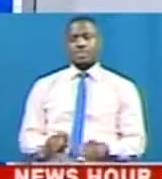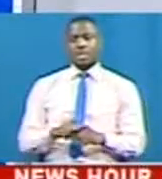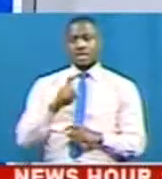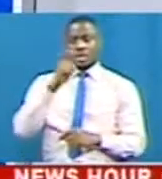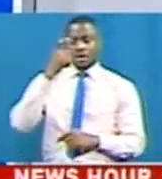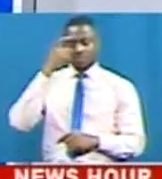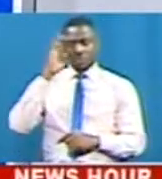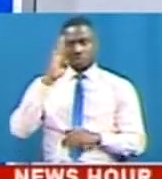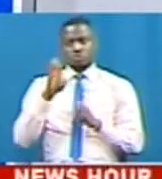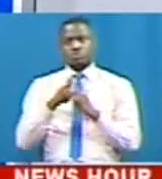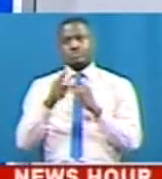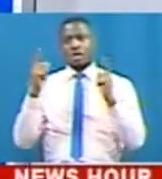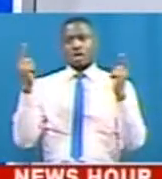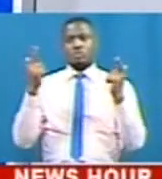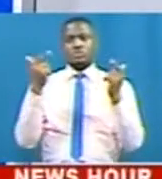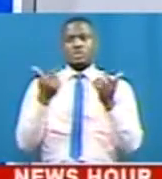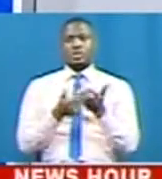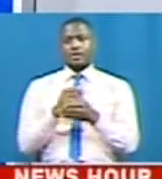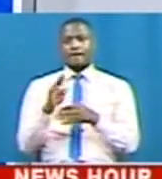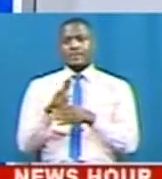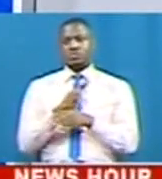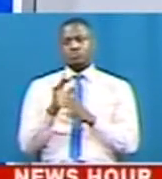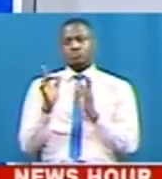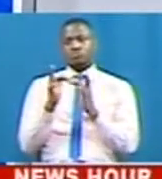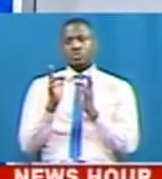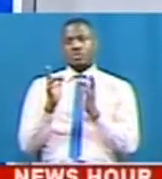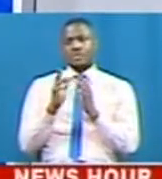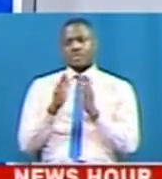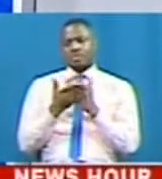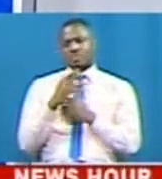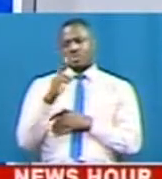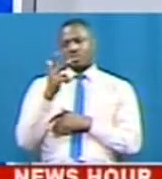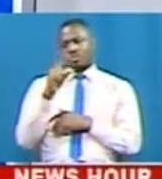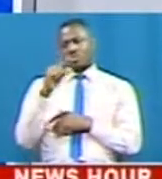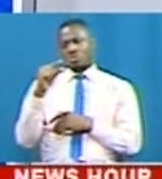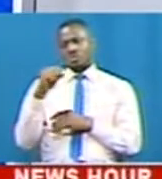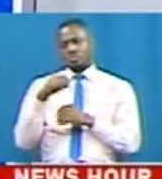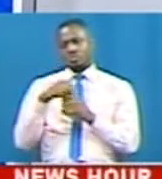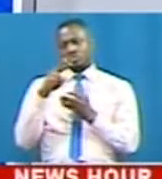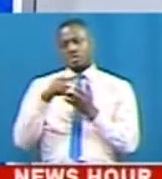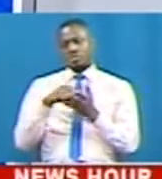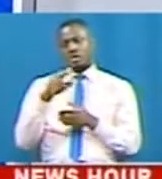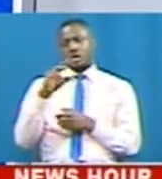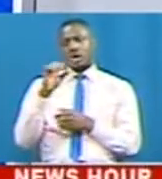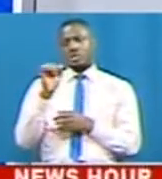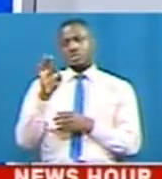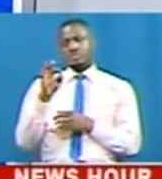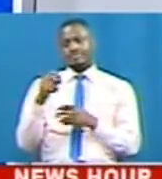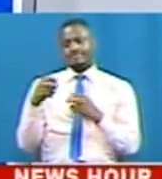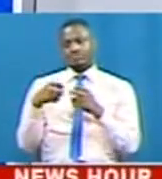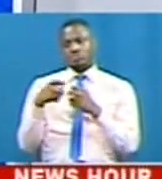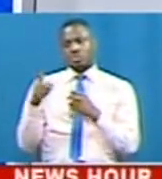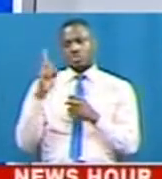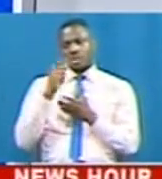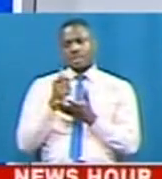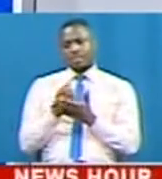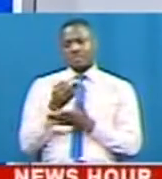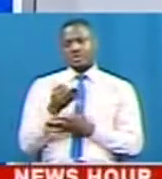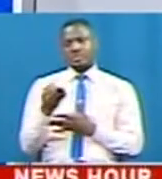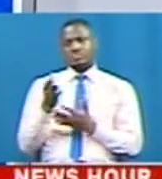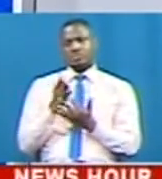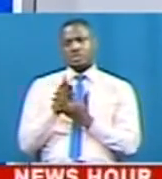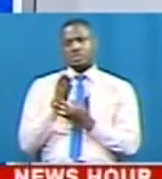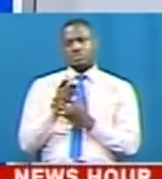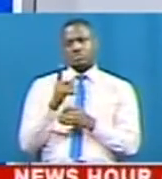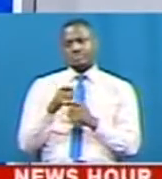Government will officially launch the Ghana Business Consultation Portal by the third quarter of 2019. The electronic platform will facilitate access